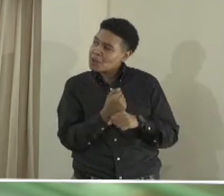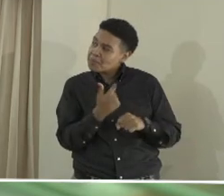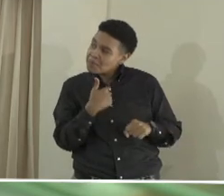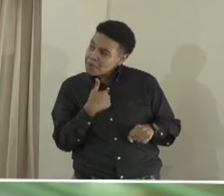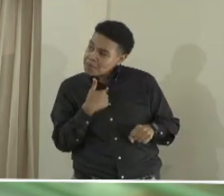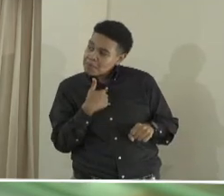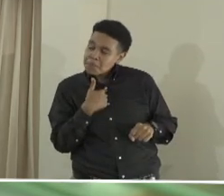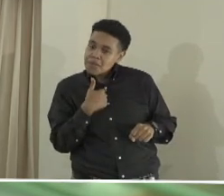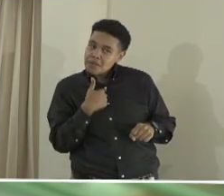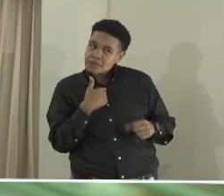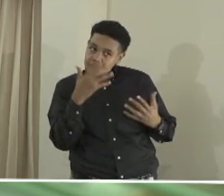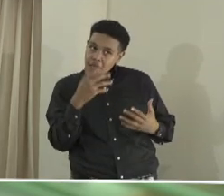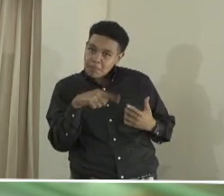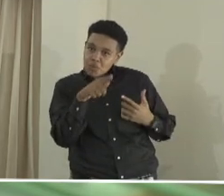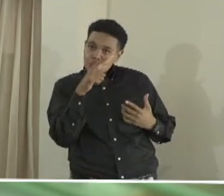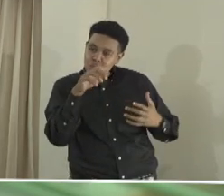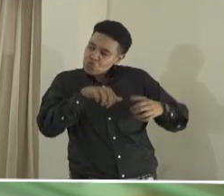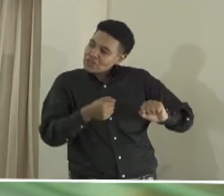grieved?